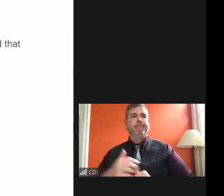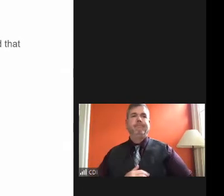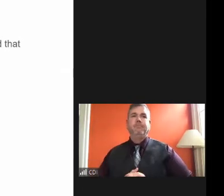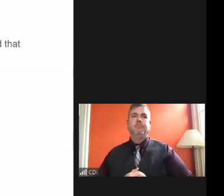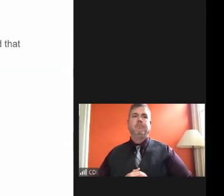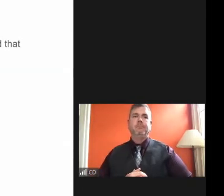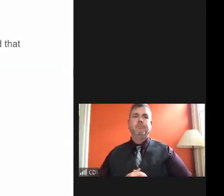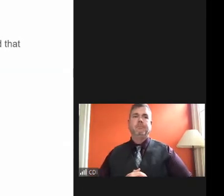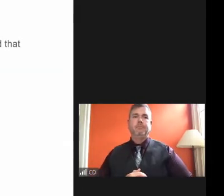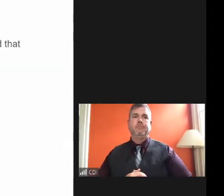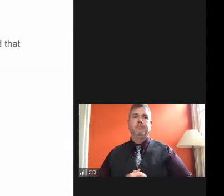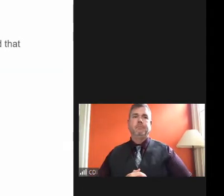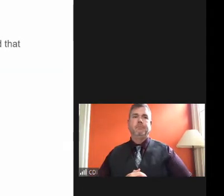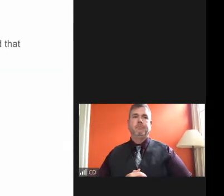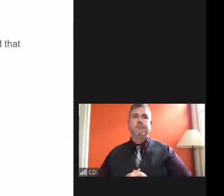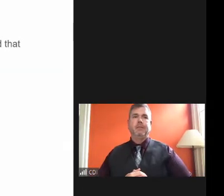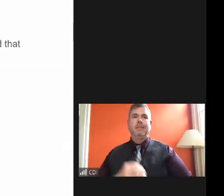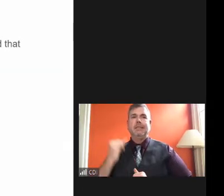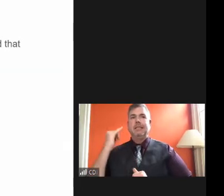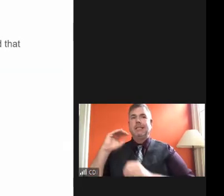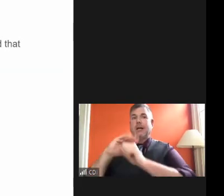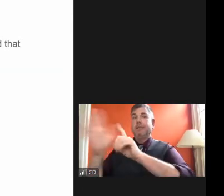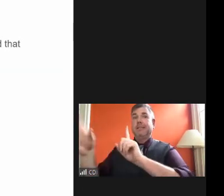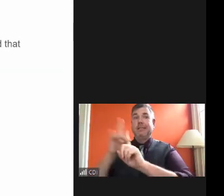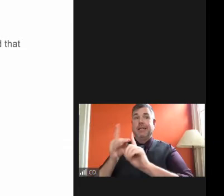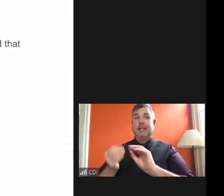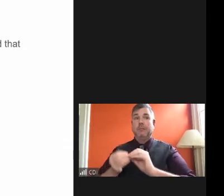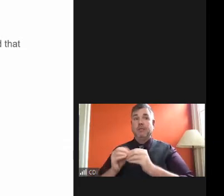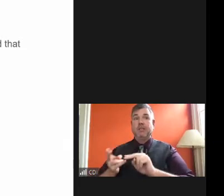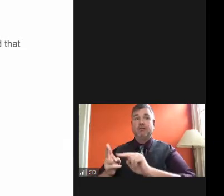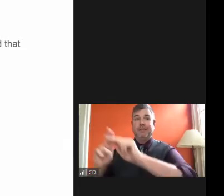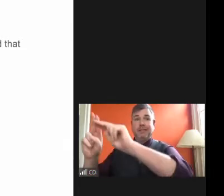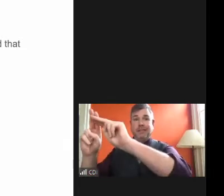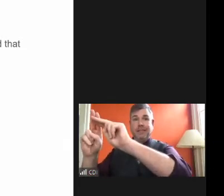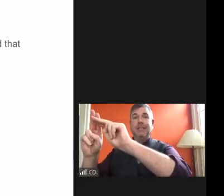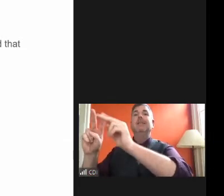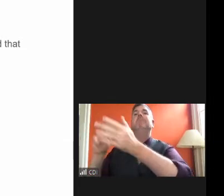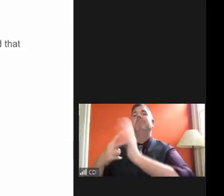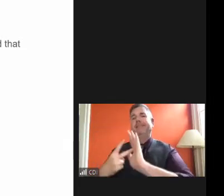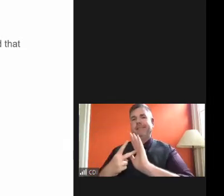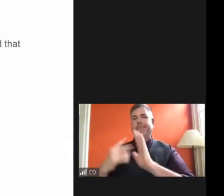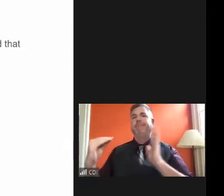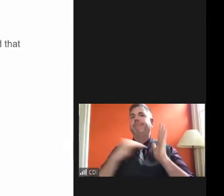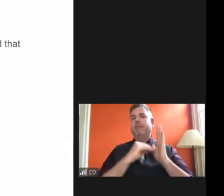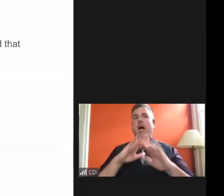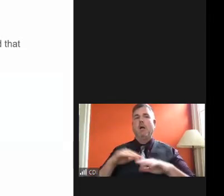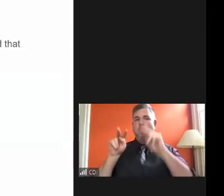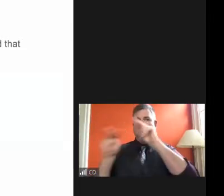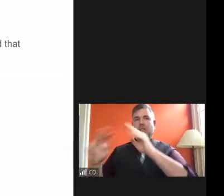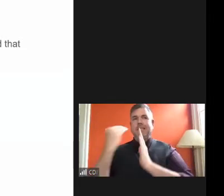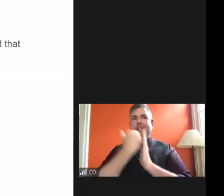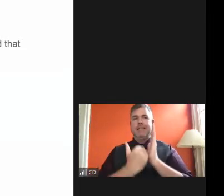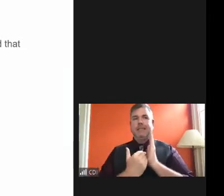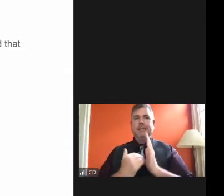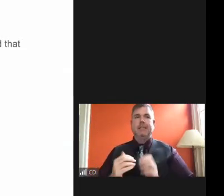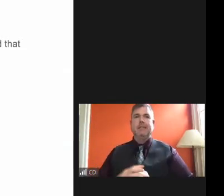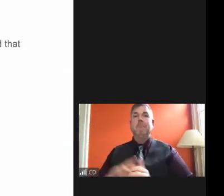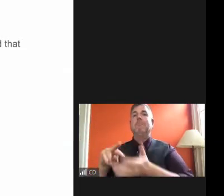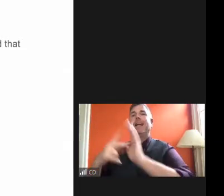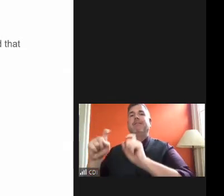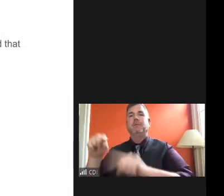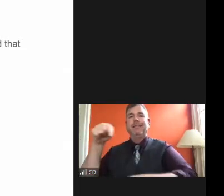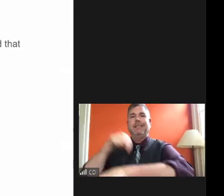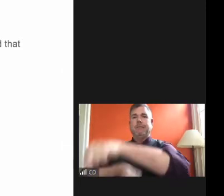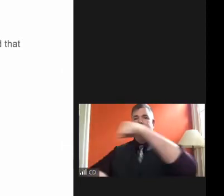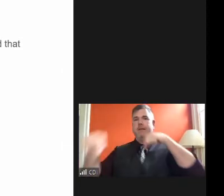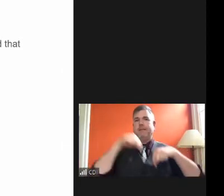So this is our challenge as I see it, and as we've been framing it. How do we safely continue to reopen, knowing the virus is part of our environment? We